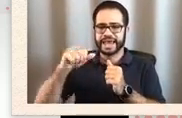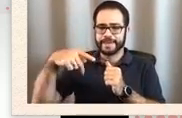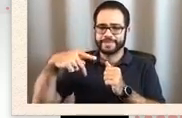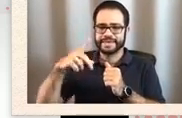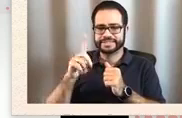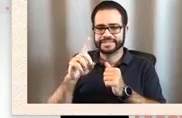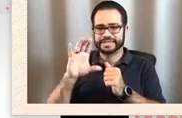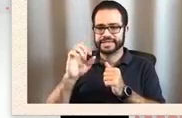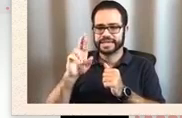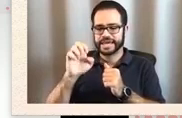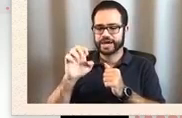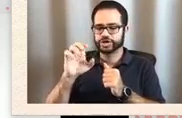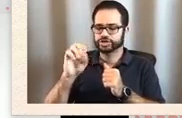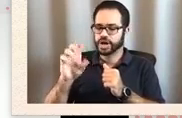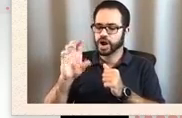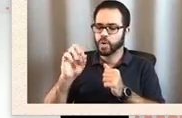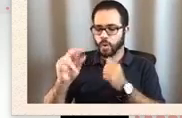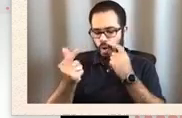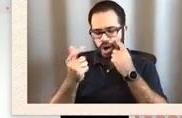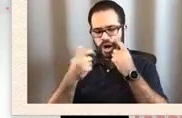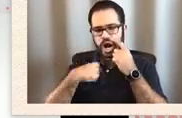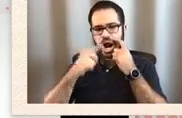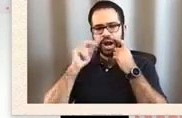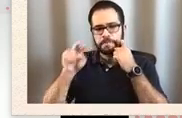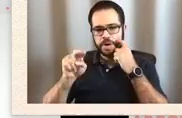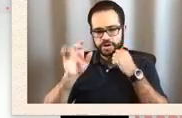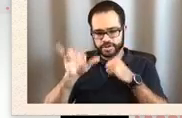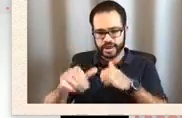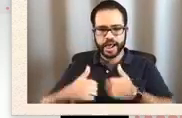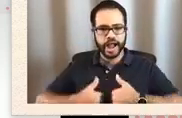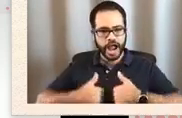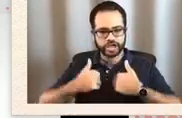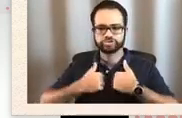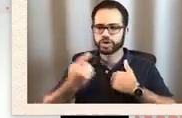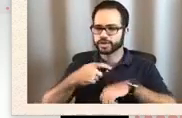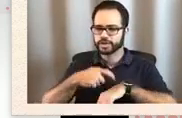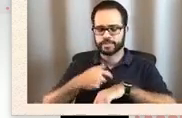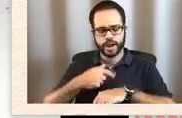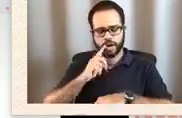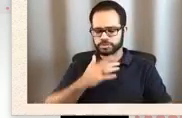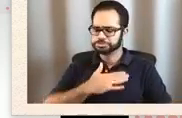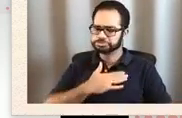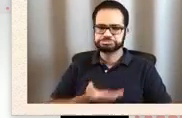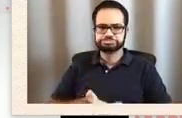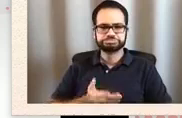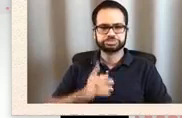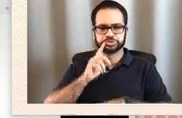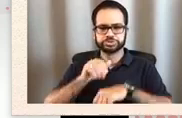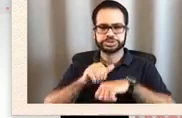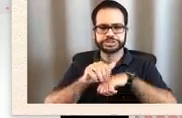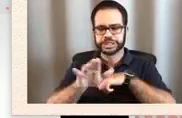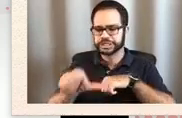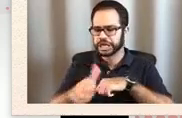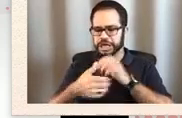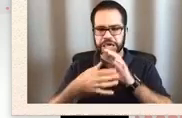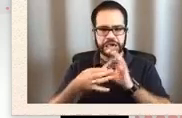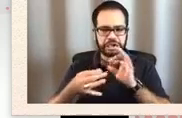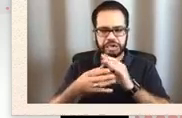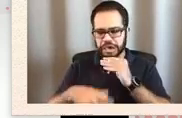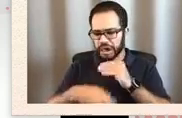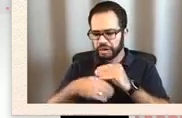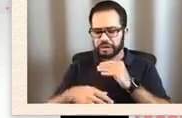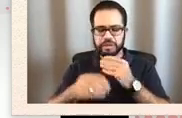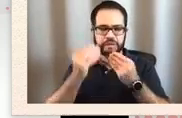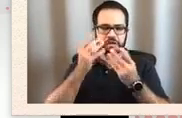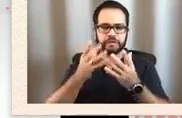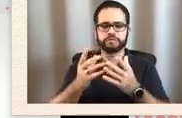address. I monitor that email address. I would be more than happy to send you any additional information, answer your